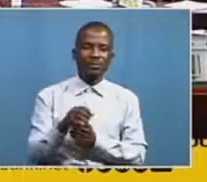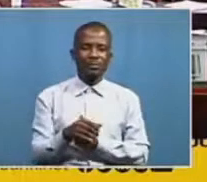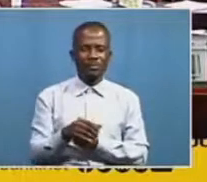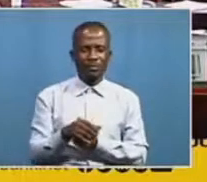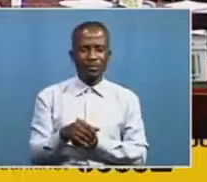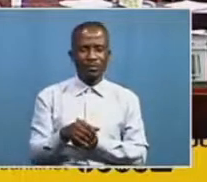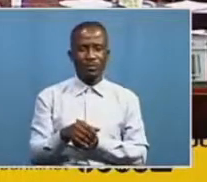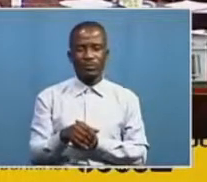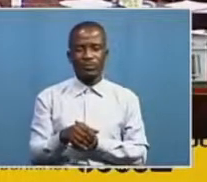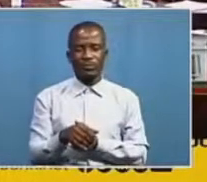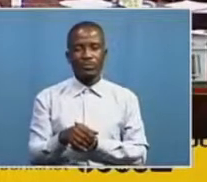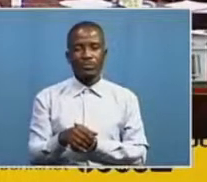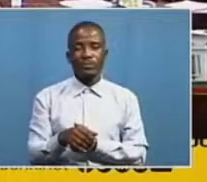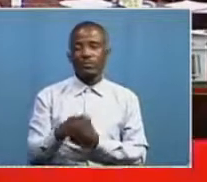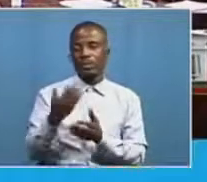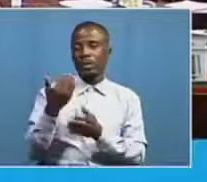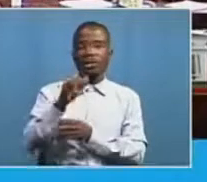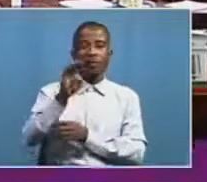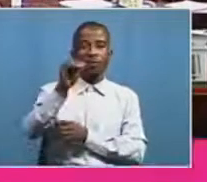www.ec.gov.gh as at